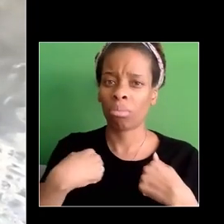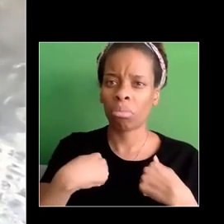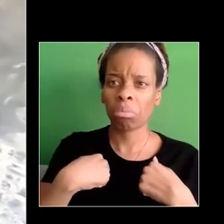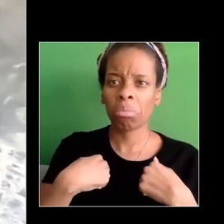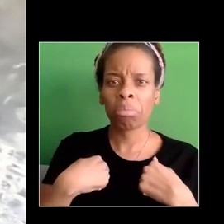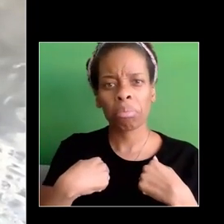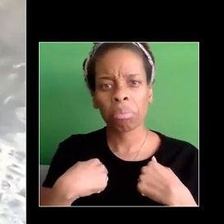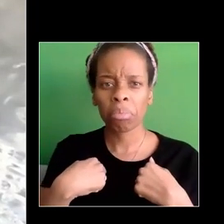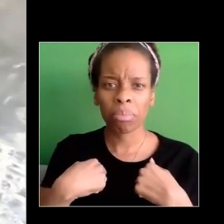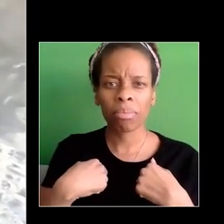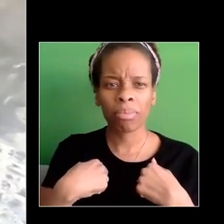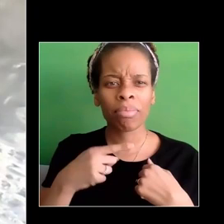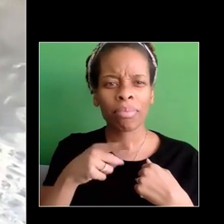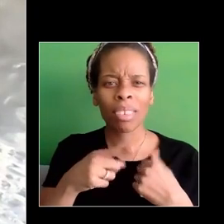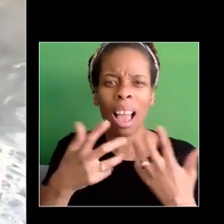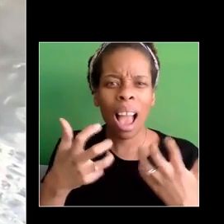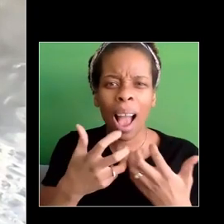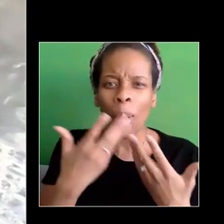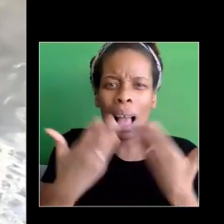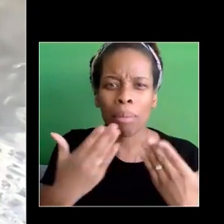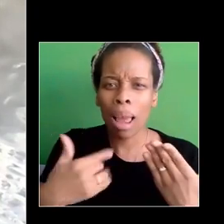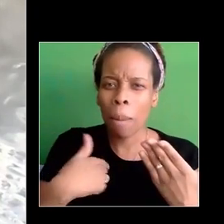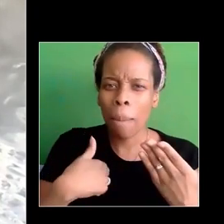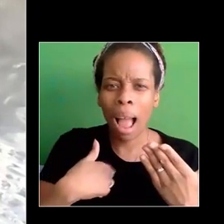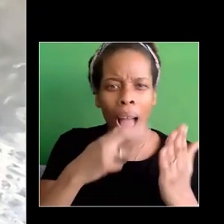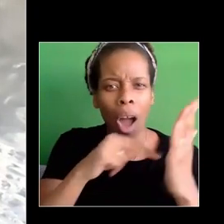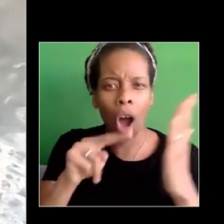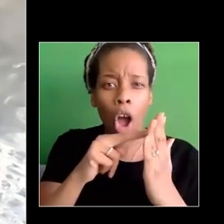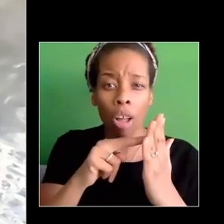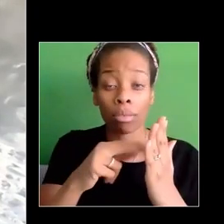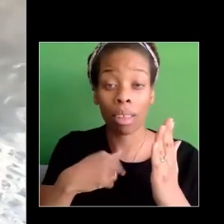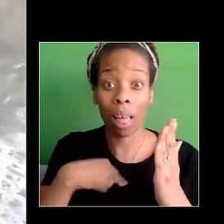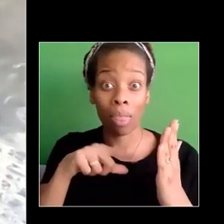I think enigmatic is always, I mean, I love the word